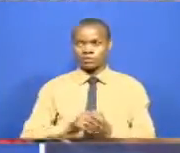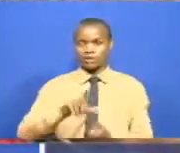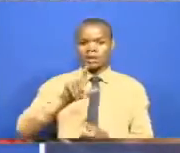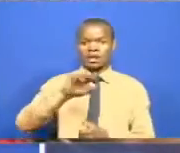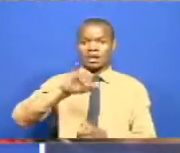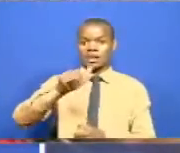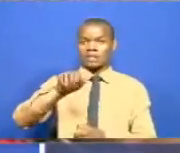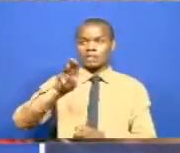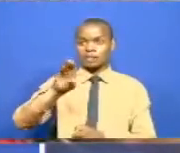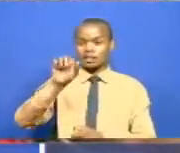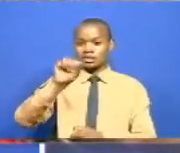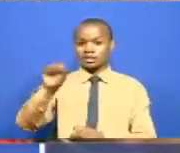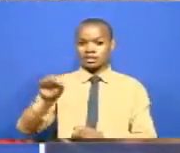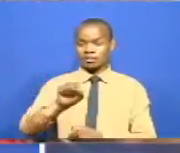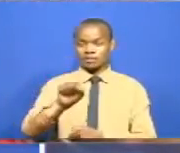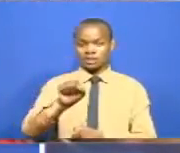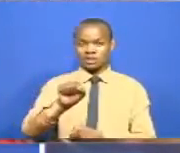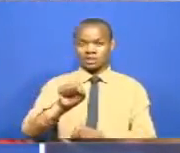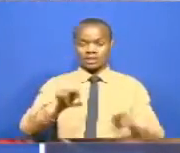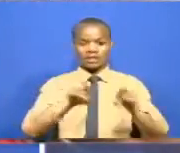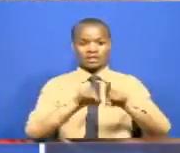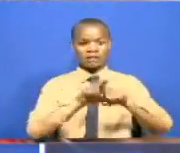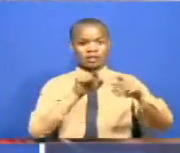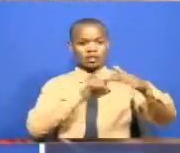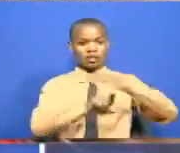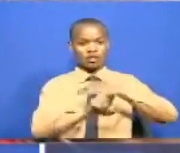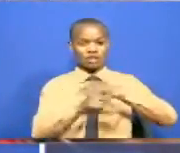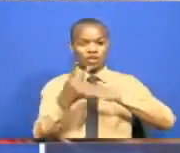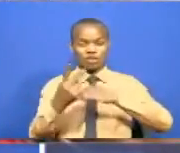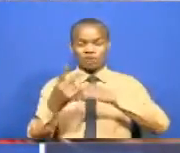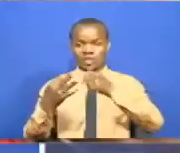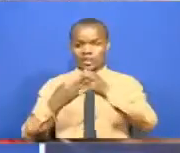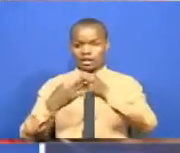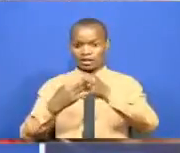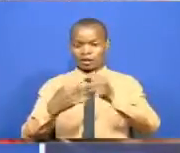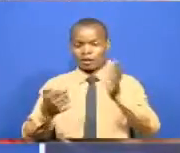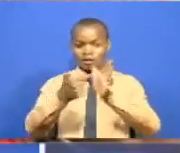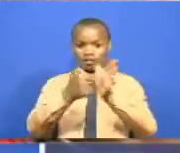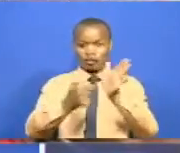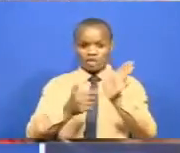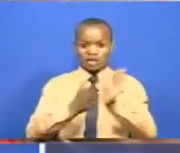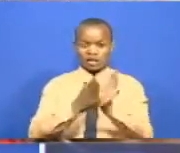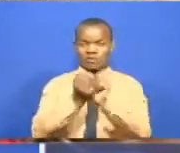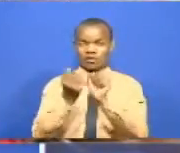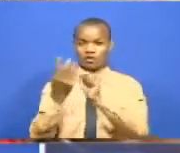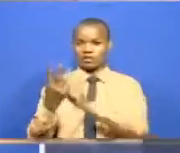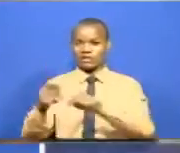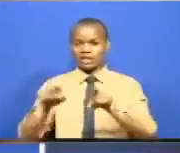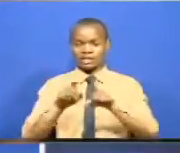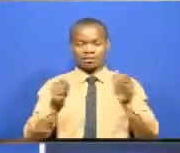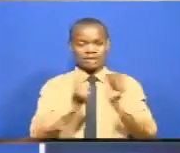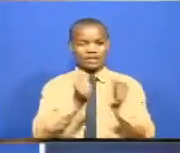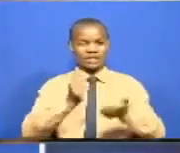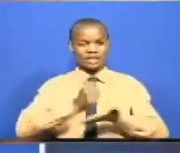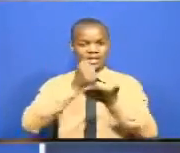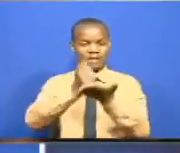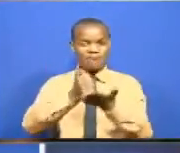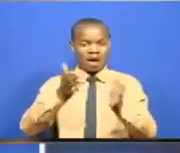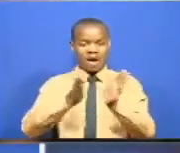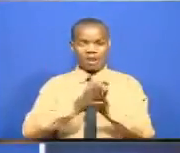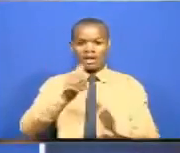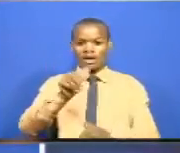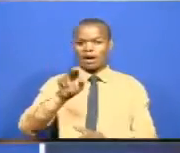LeBron James, posted a triple-double, scoring 28 points, 14 rebounds and 10 assists, with both Anthony Davis